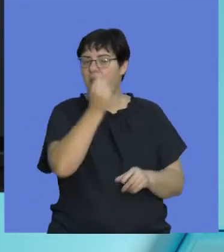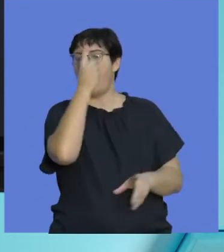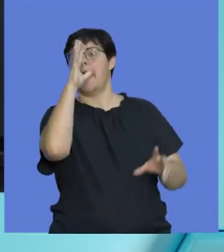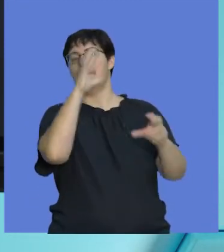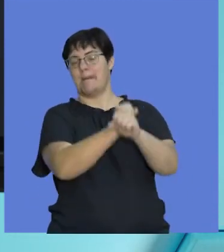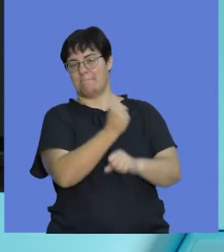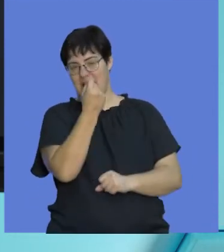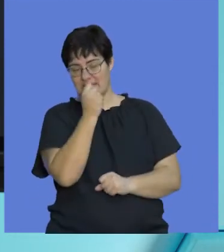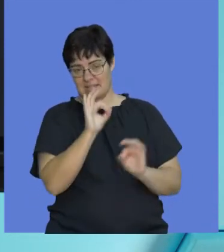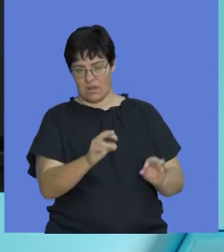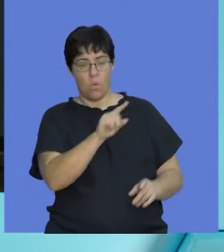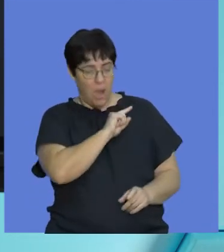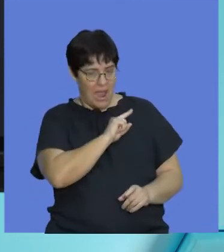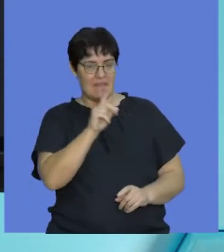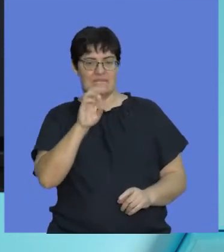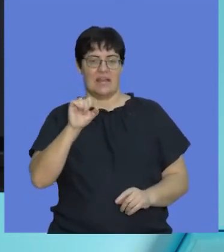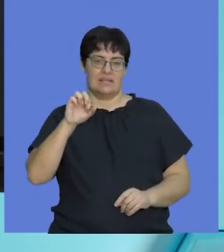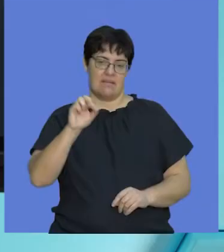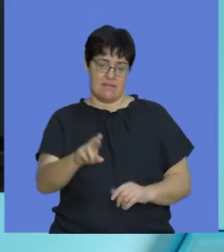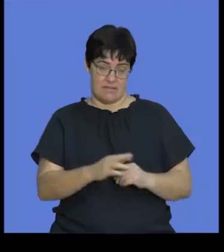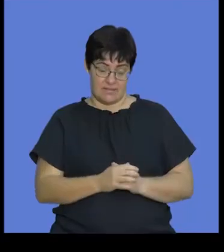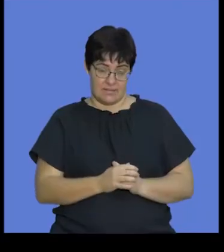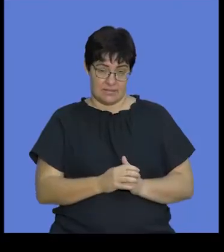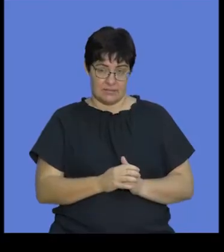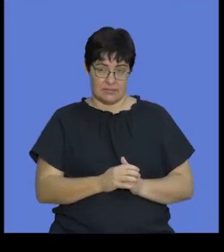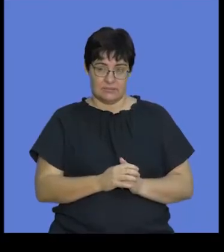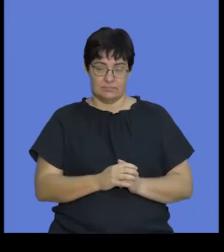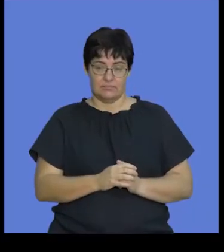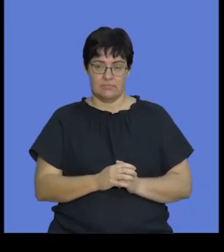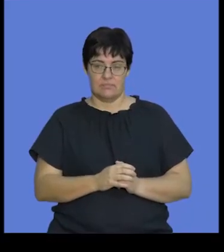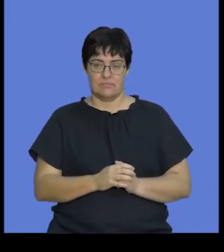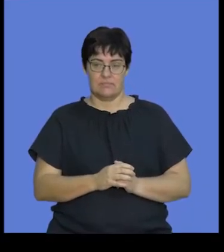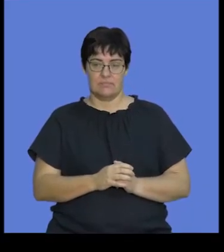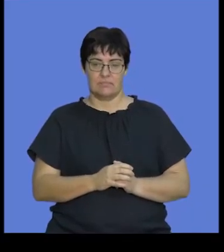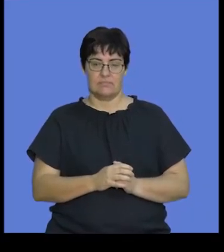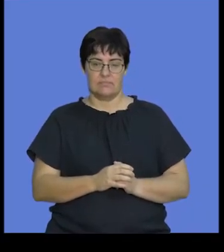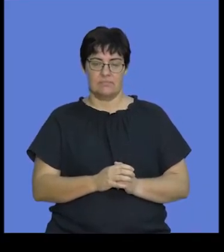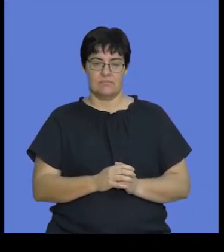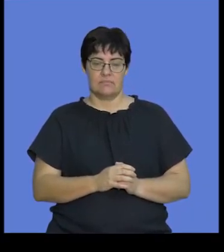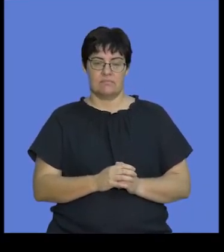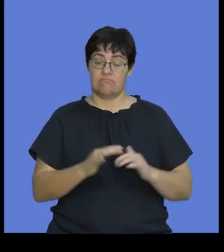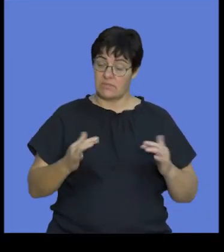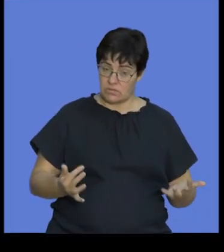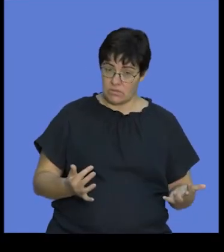to make sense because they're vectors, okay? So,